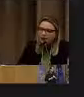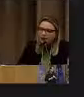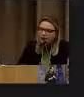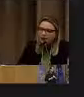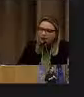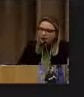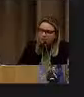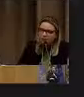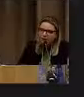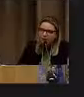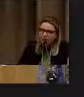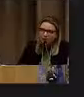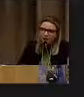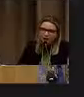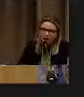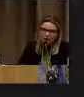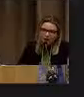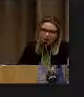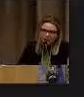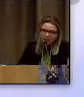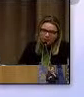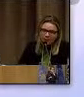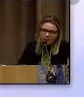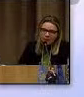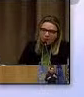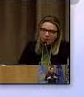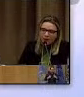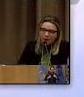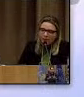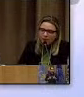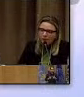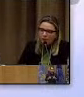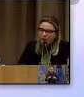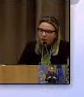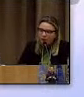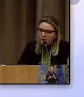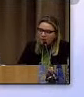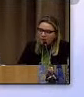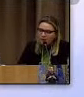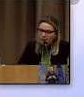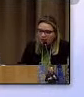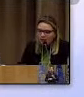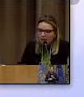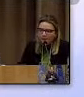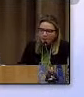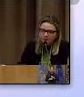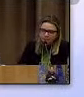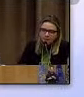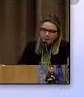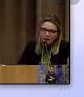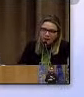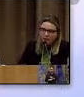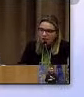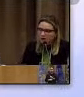pandemic, HGV made a huge difference. Why? Because we